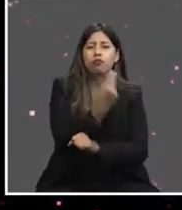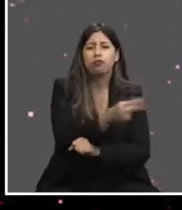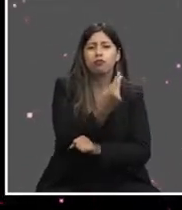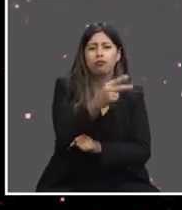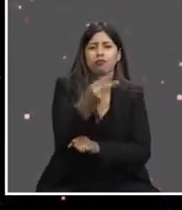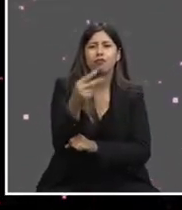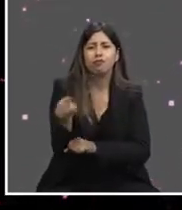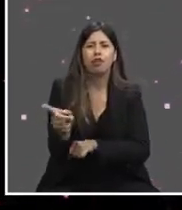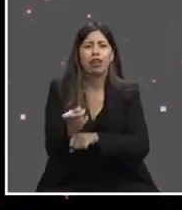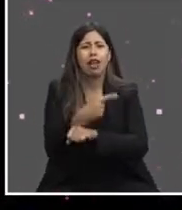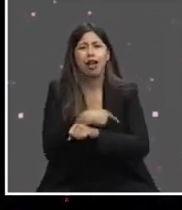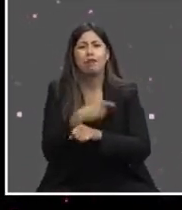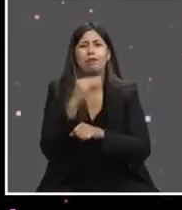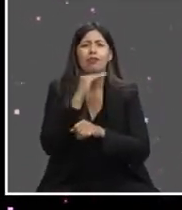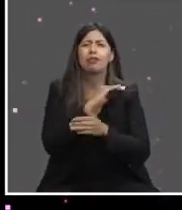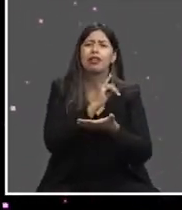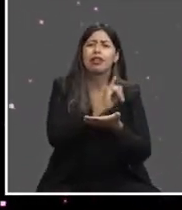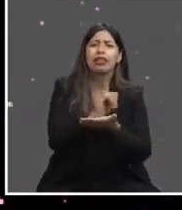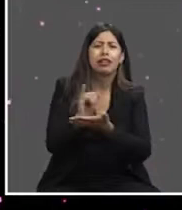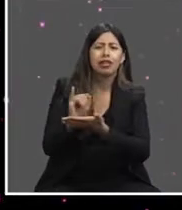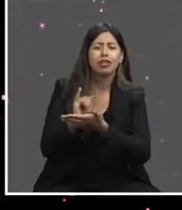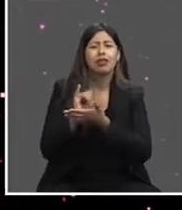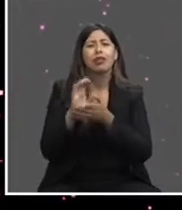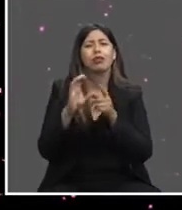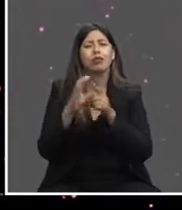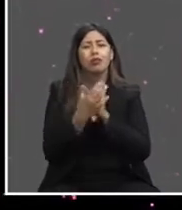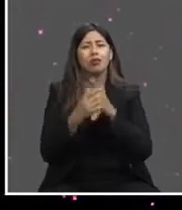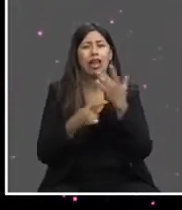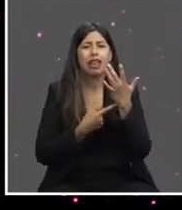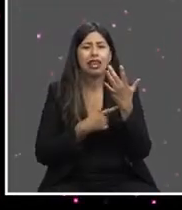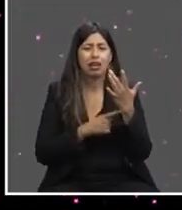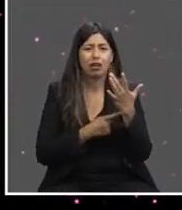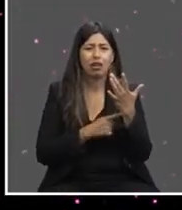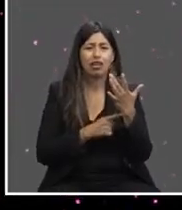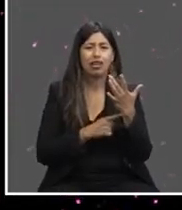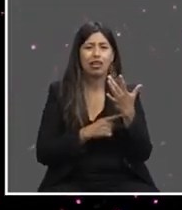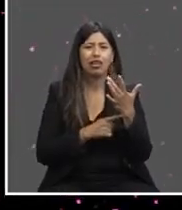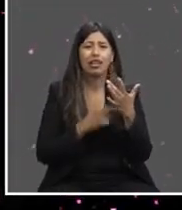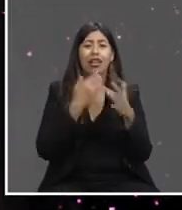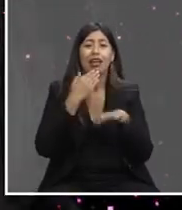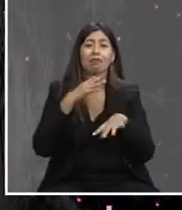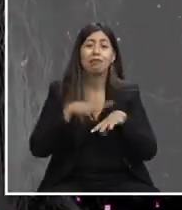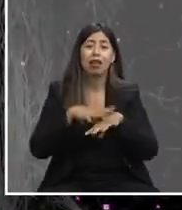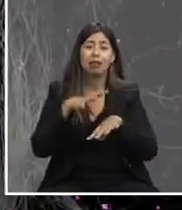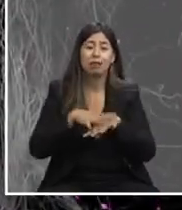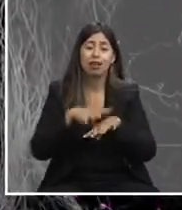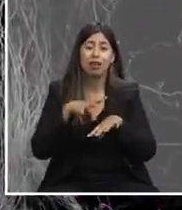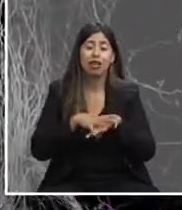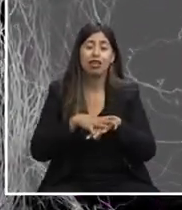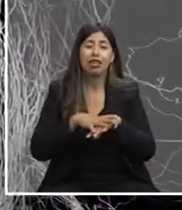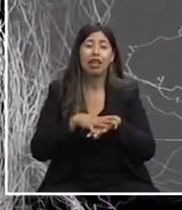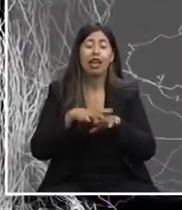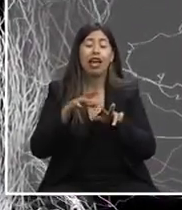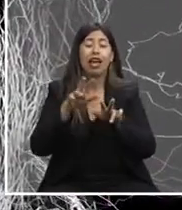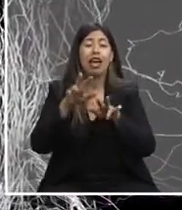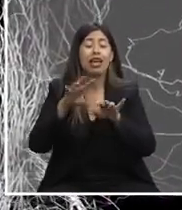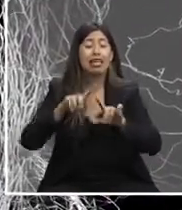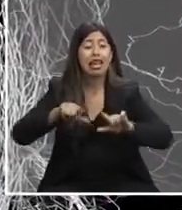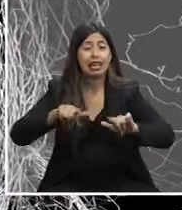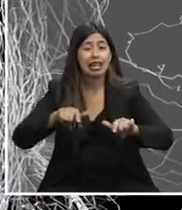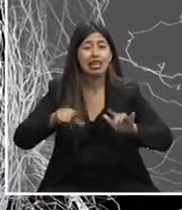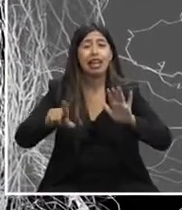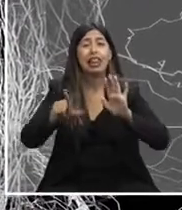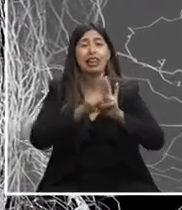We developed writing, mathematics, engineering, law. We established civilization. 400 years